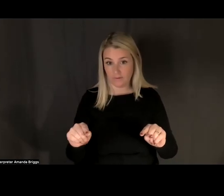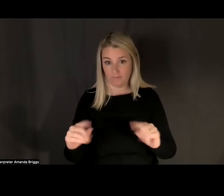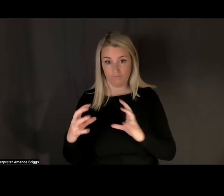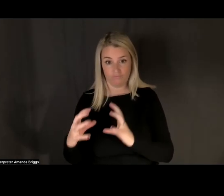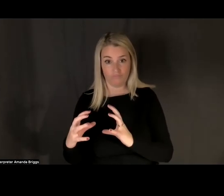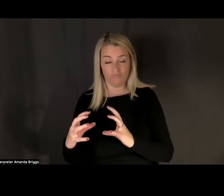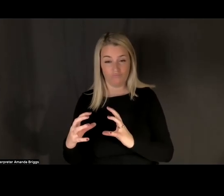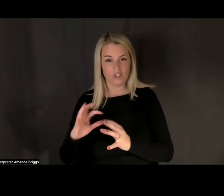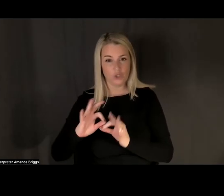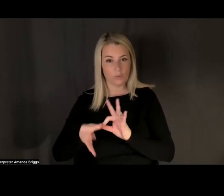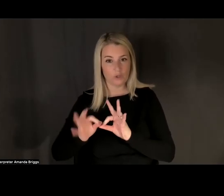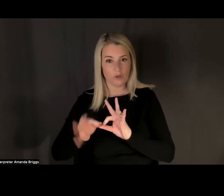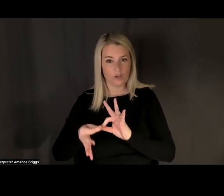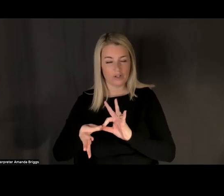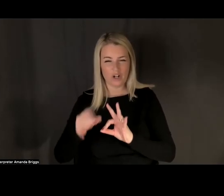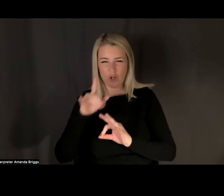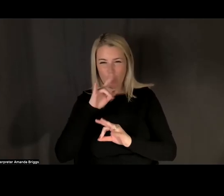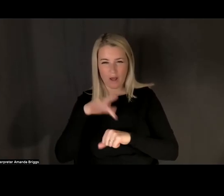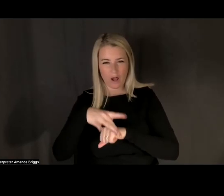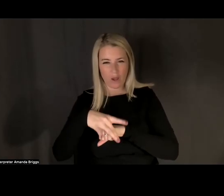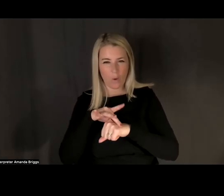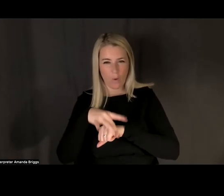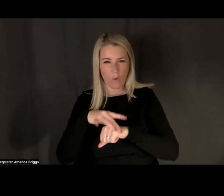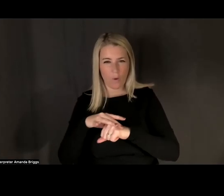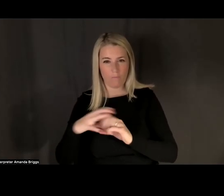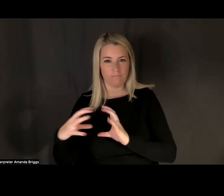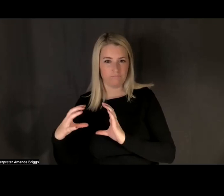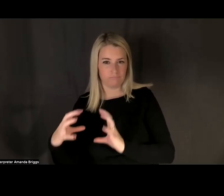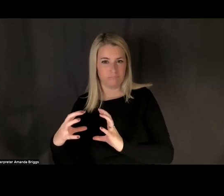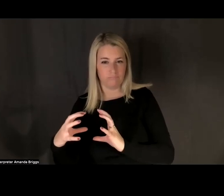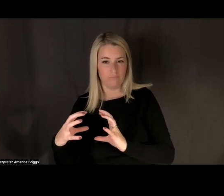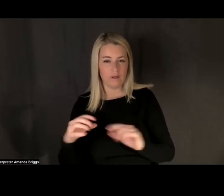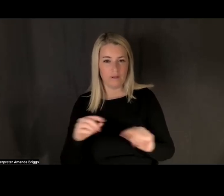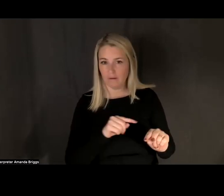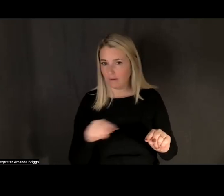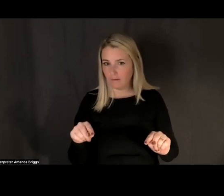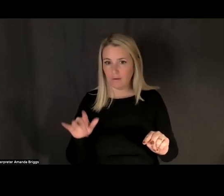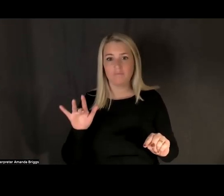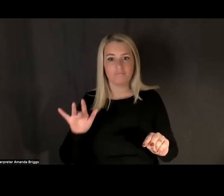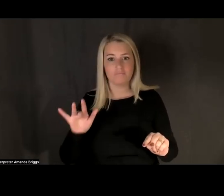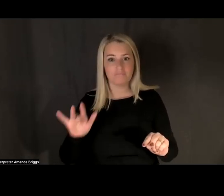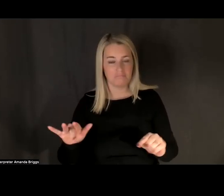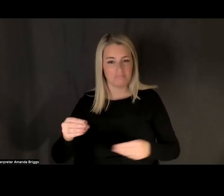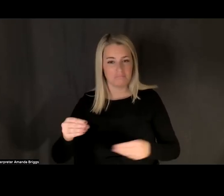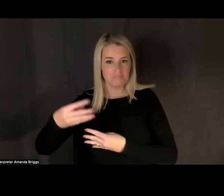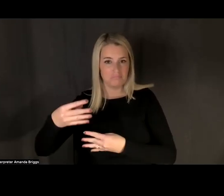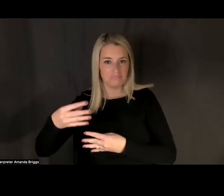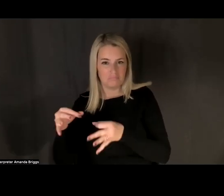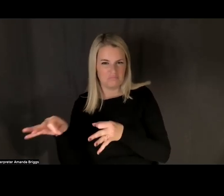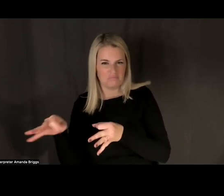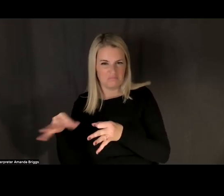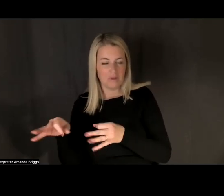screen. You'll see a globe icon that will appear right after these instructions. If you're joining us via the